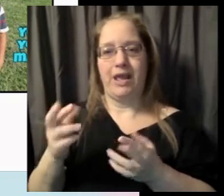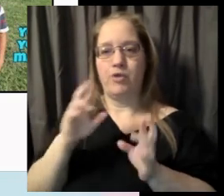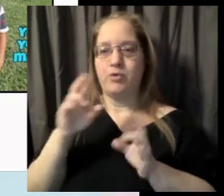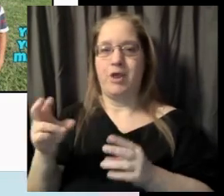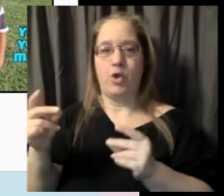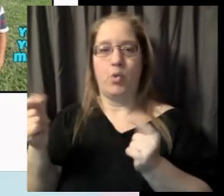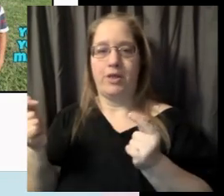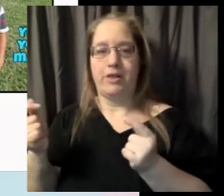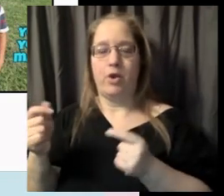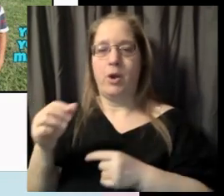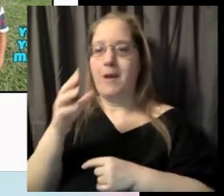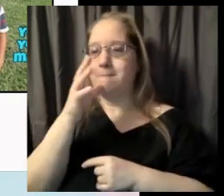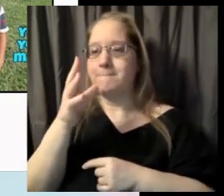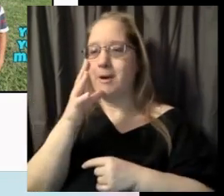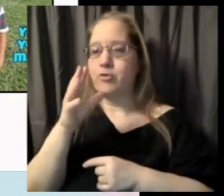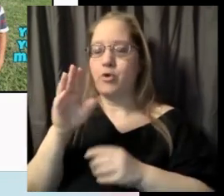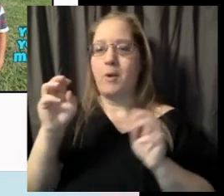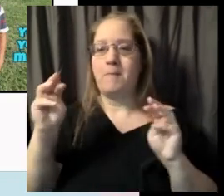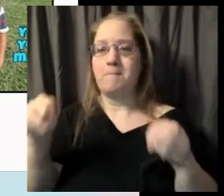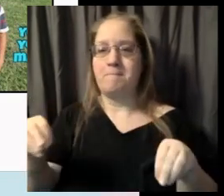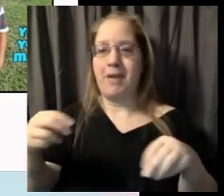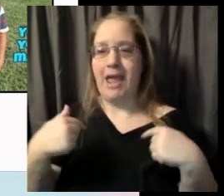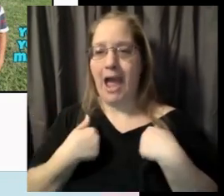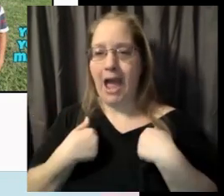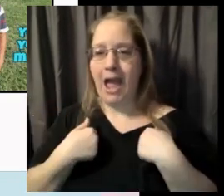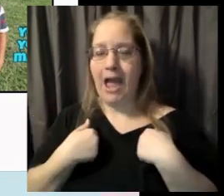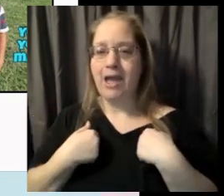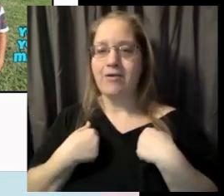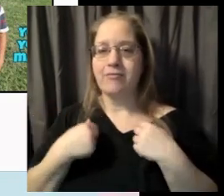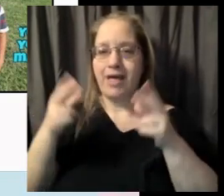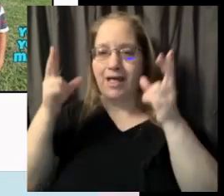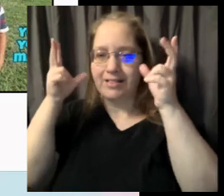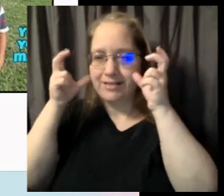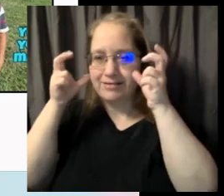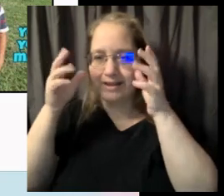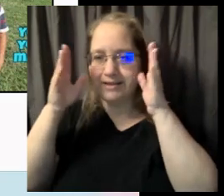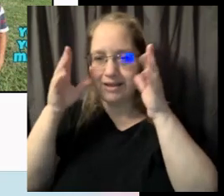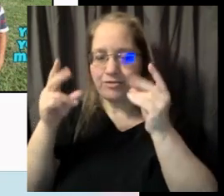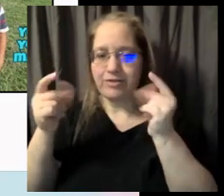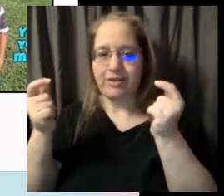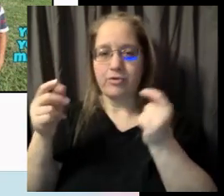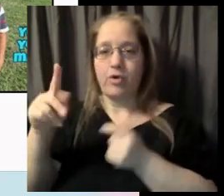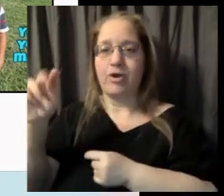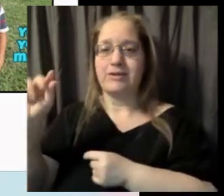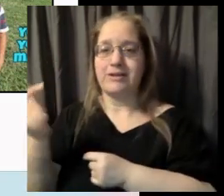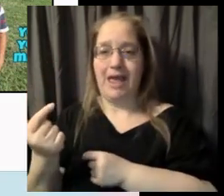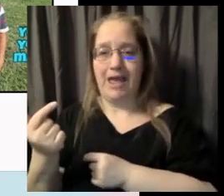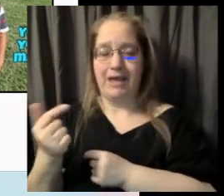Or also Mother May I to build that listening and attention skills. Even a quick game of tag can be